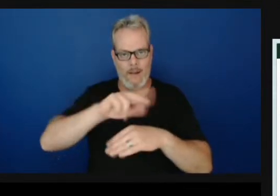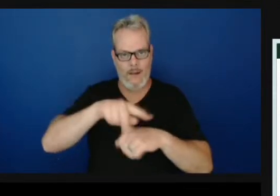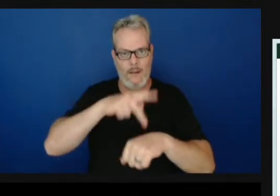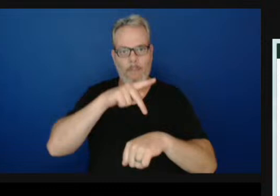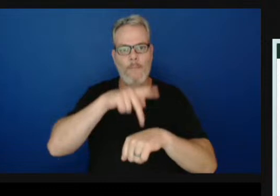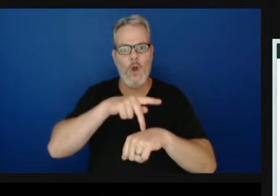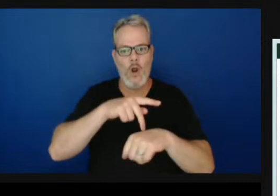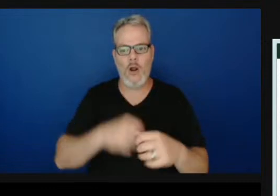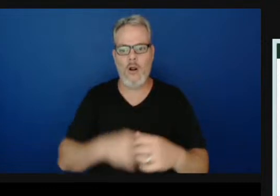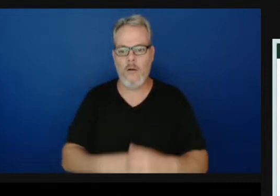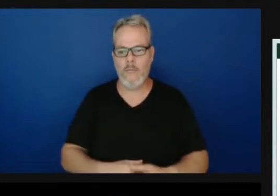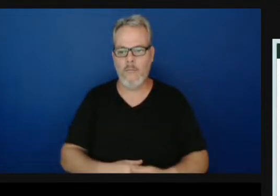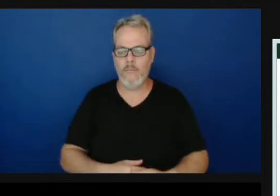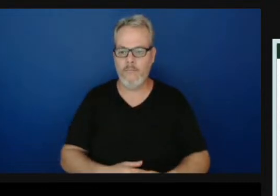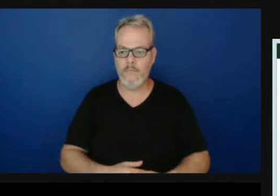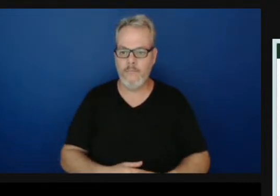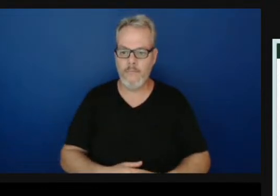that.